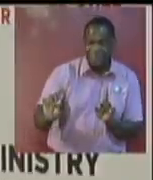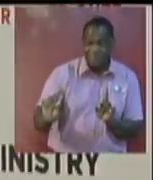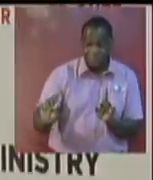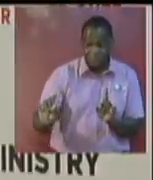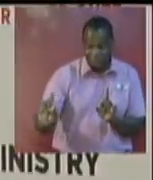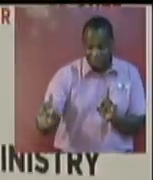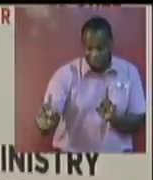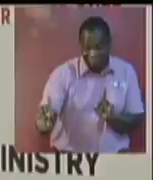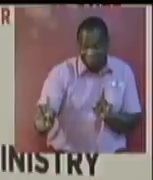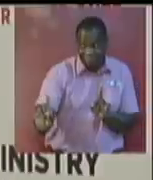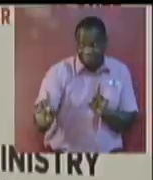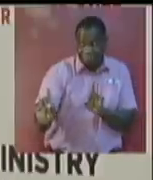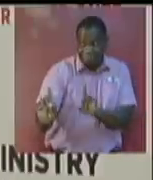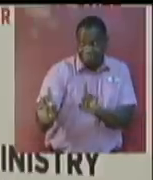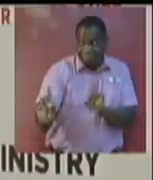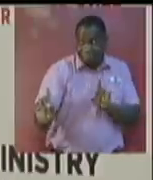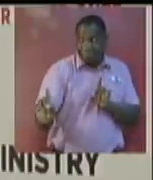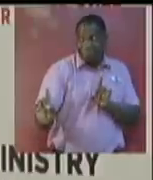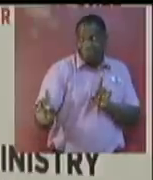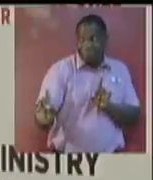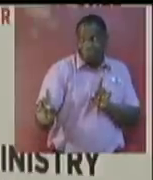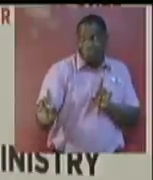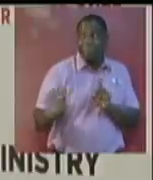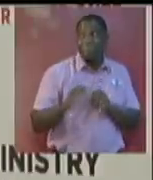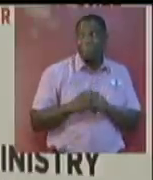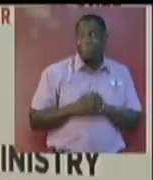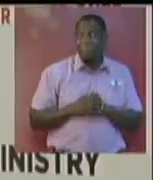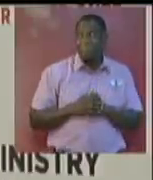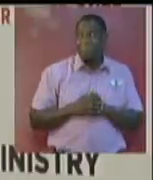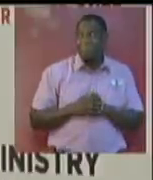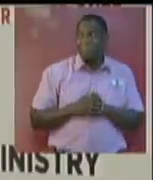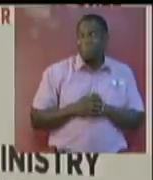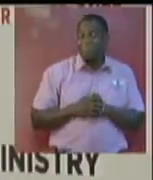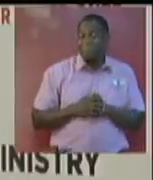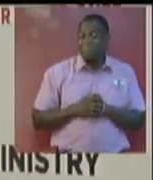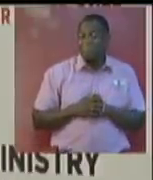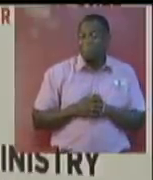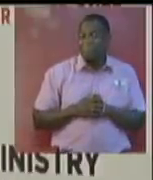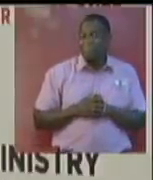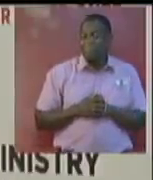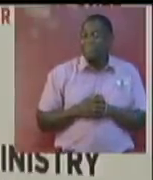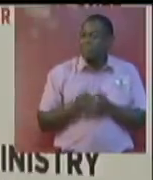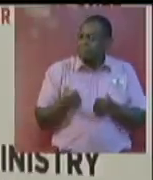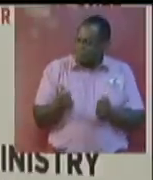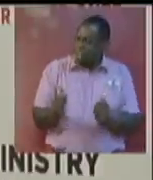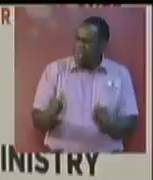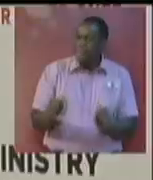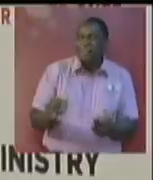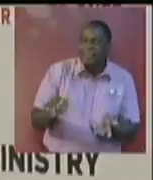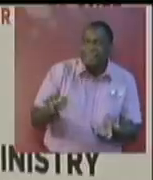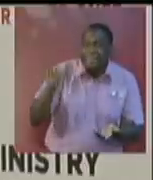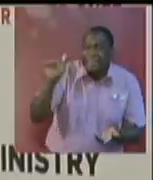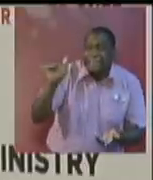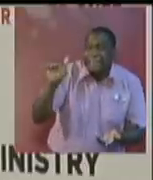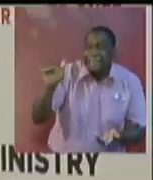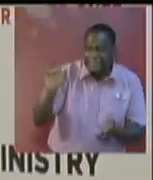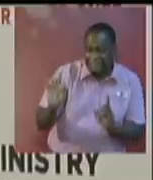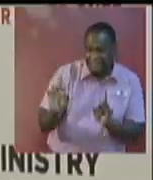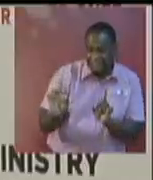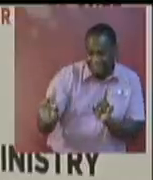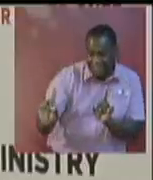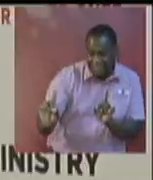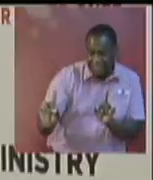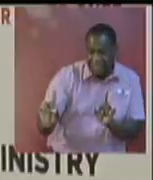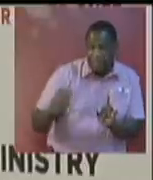wearing, you can very politely and firmly encourage them to put on the mask. And the last thing I want to say